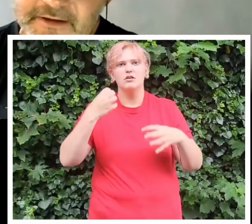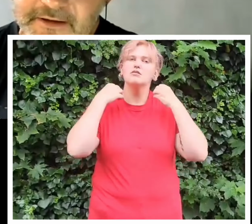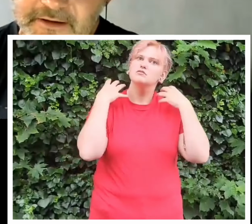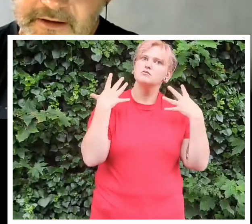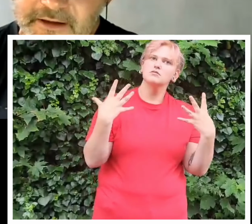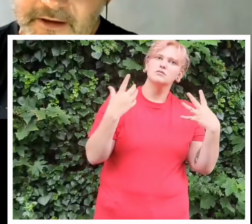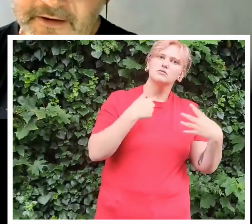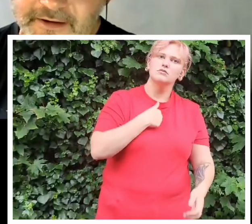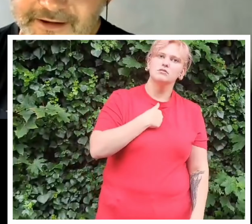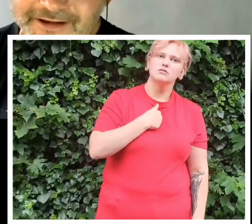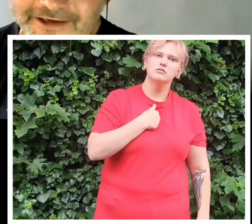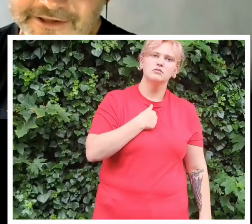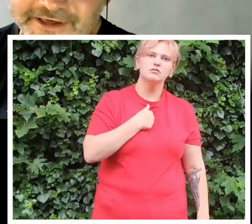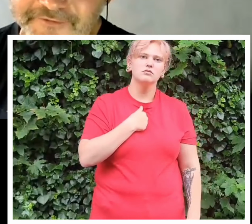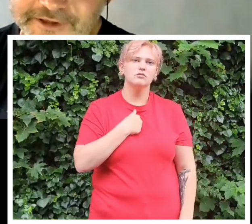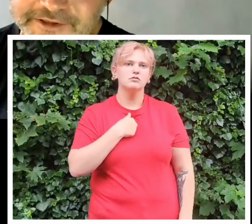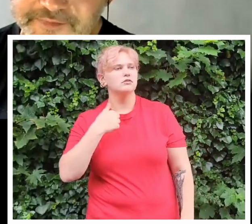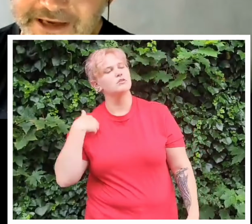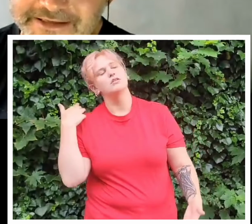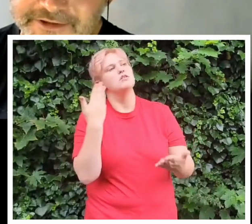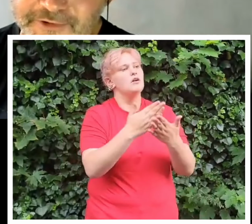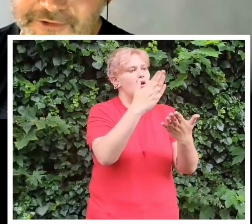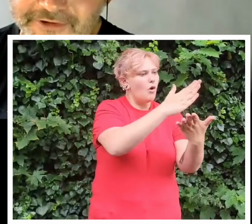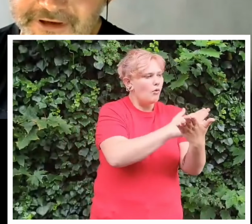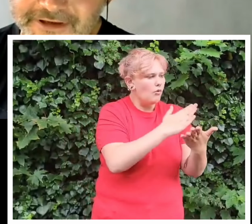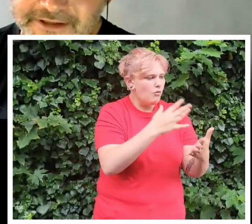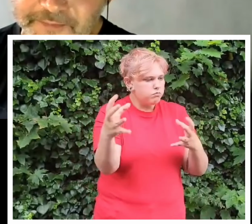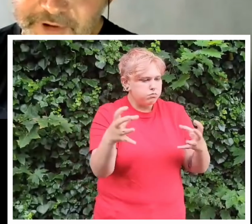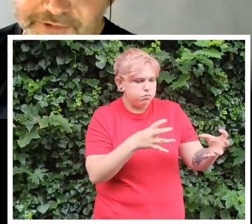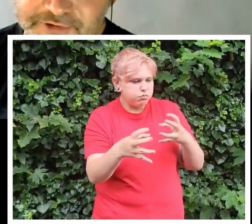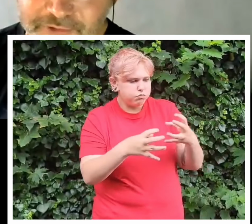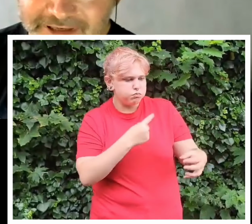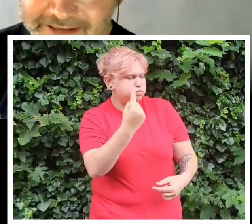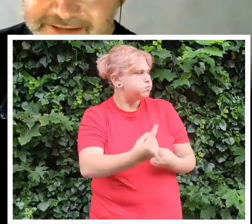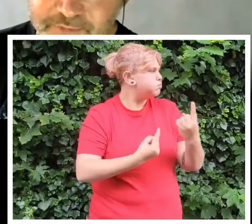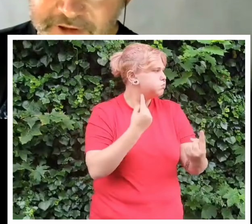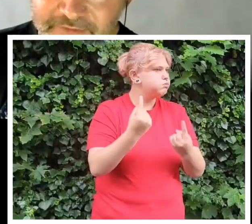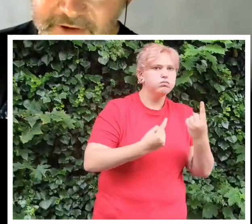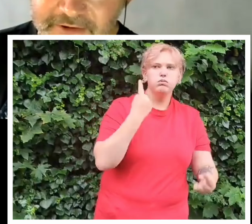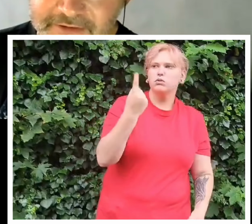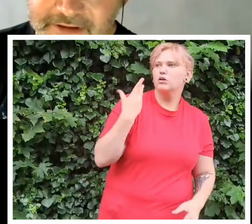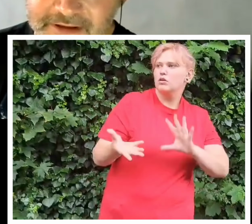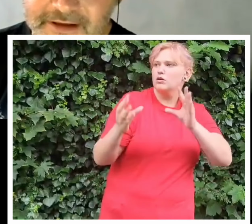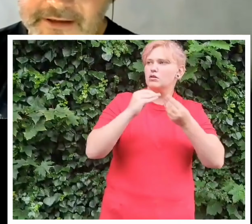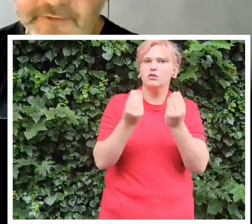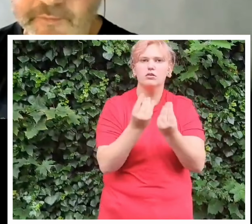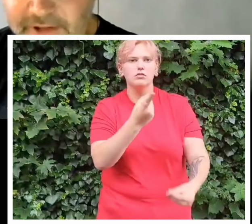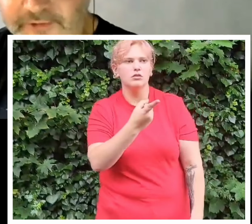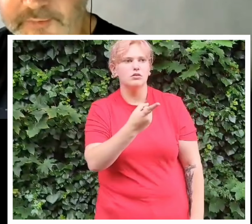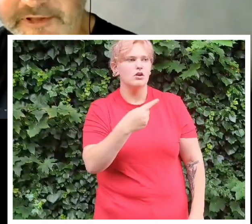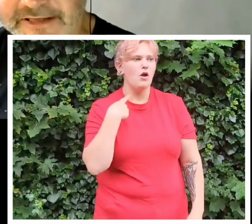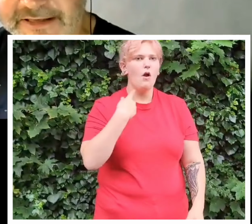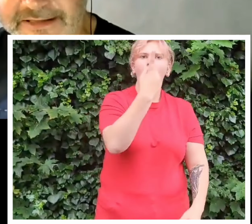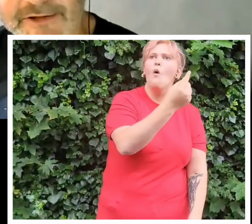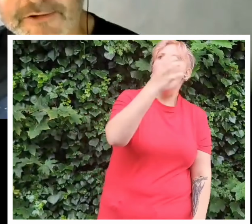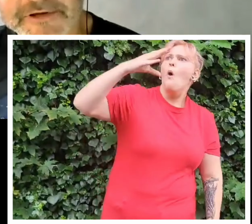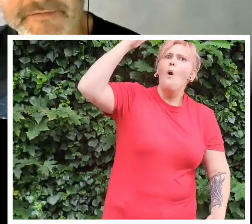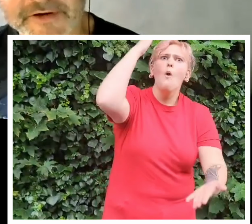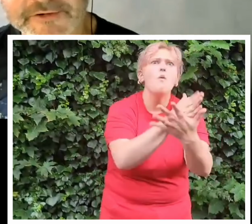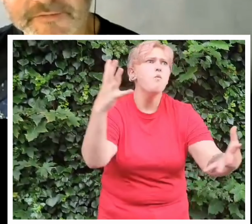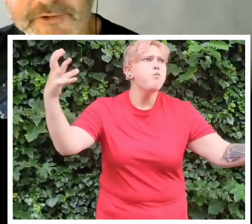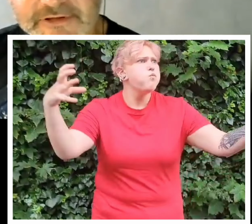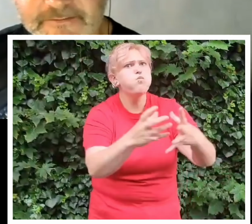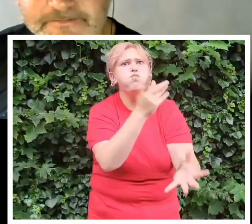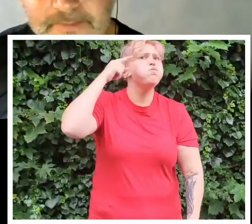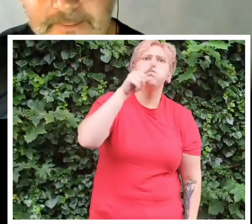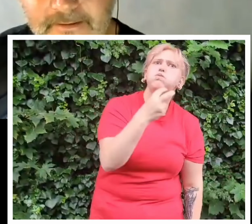me, as the evidence based on somebody who's created with you, you've 100% categorically